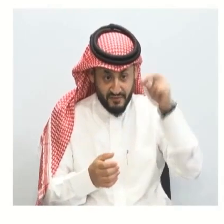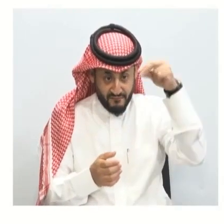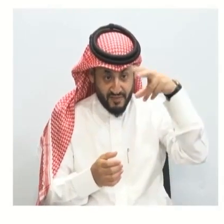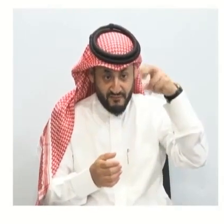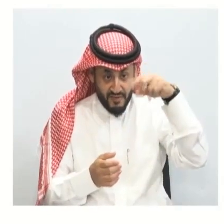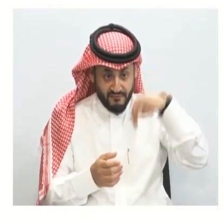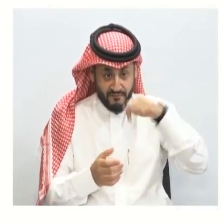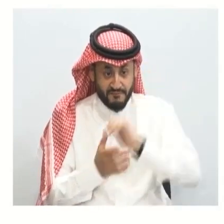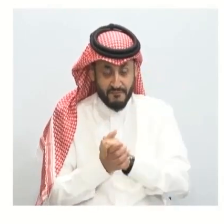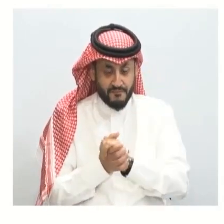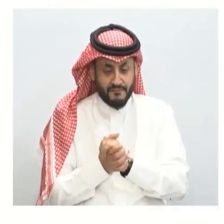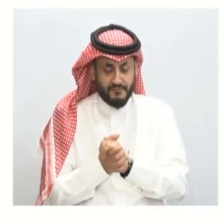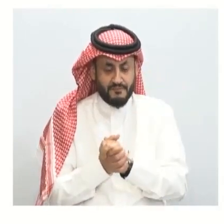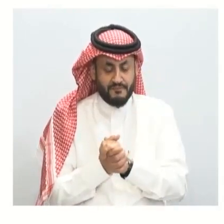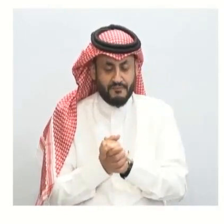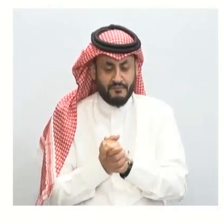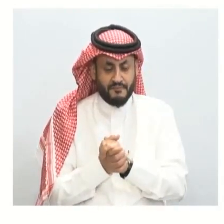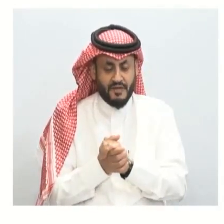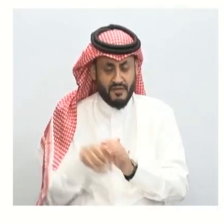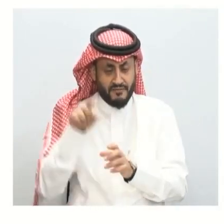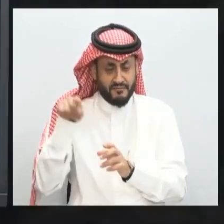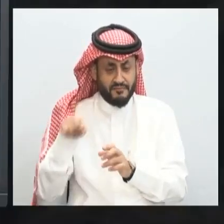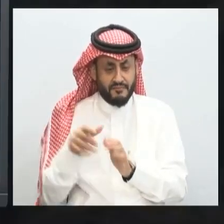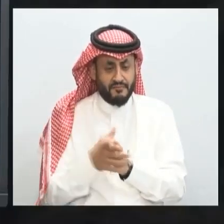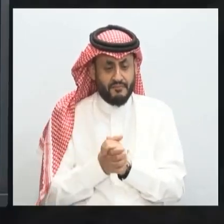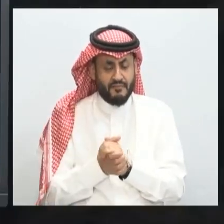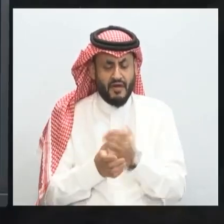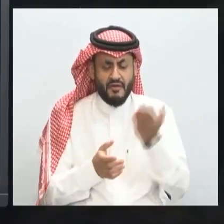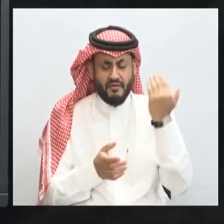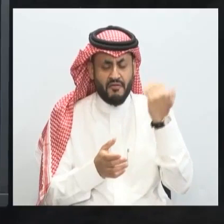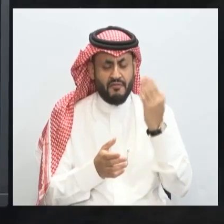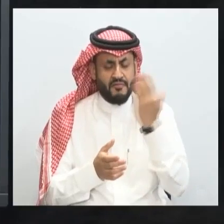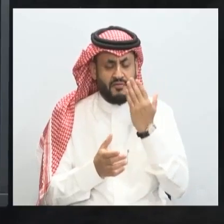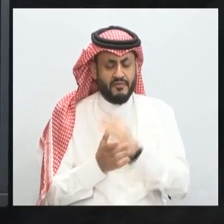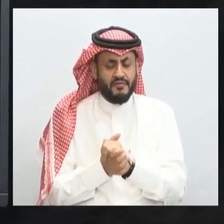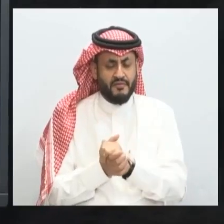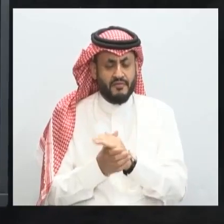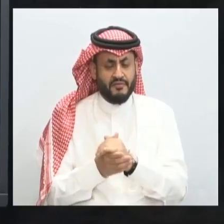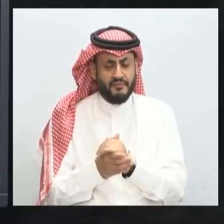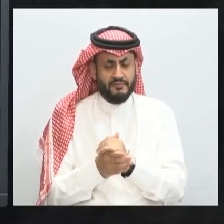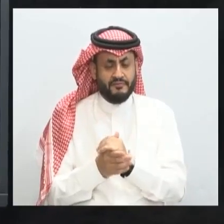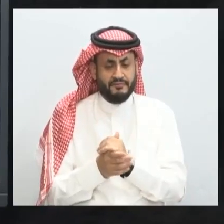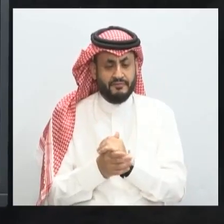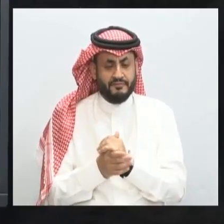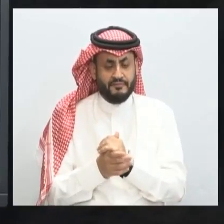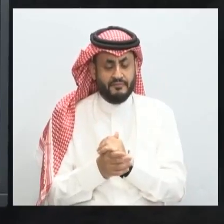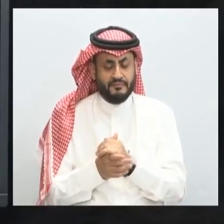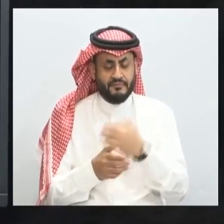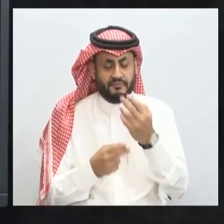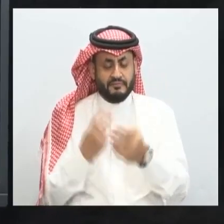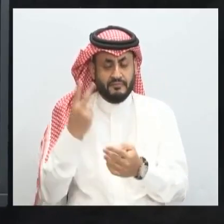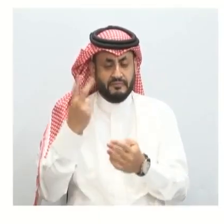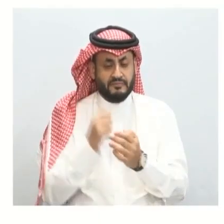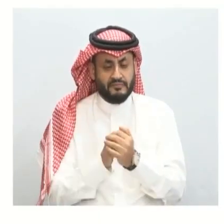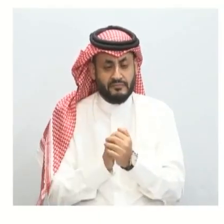signals? Now here, this is a question you can just go back and read to make sure that you have the correct answer.